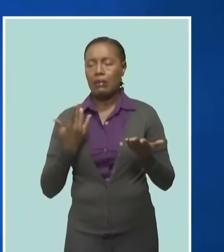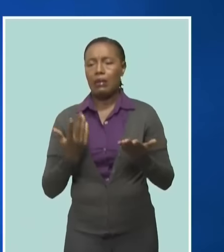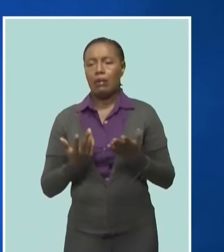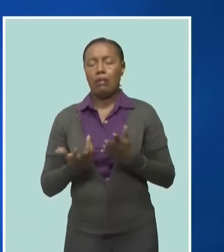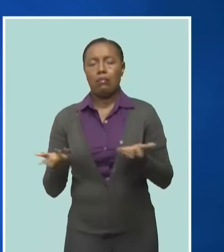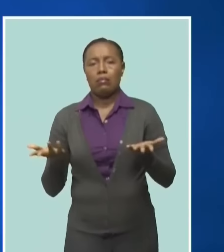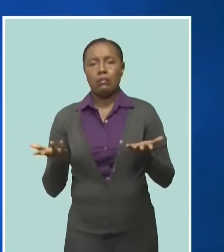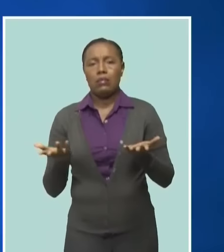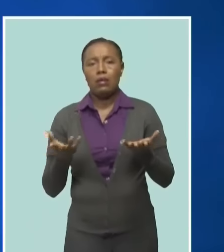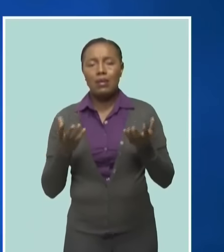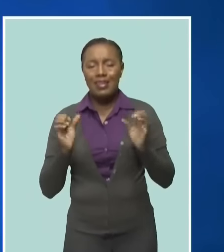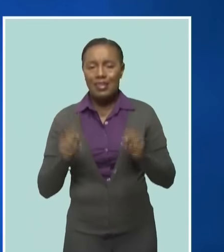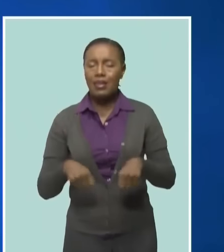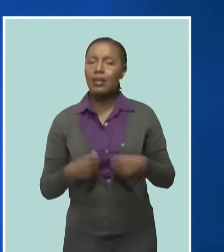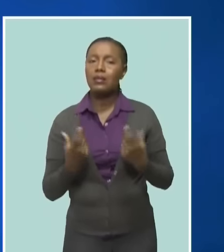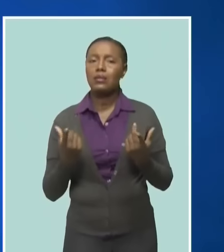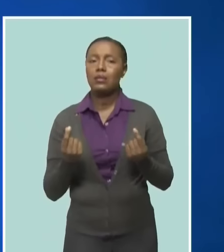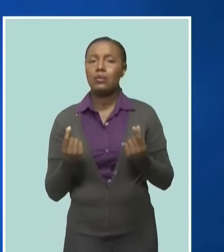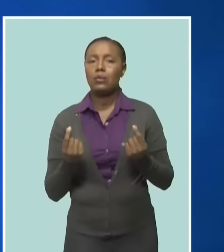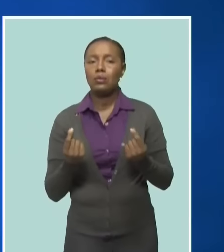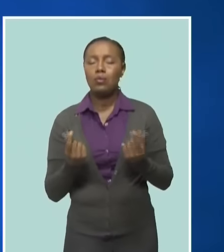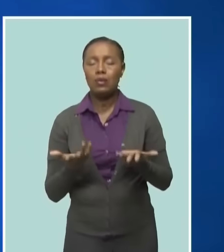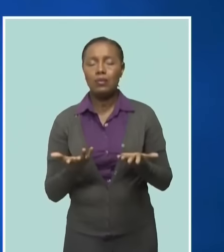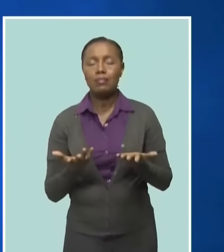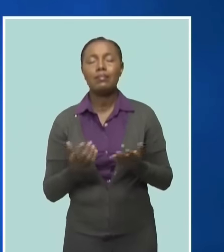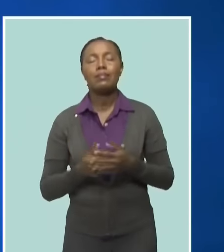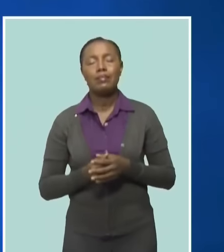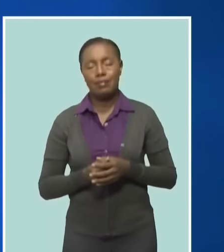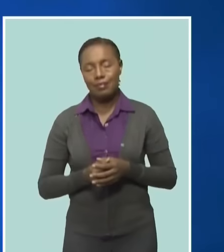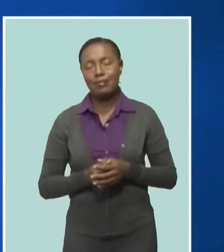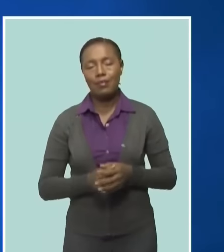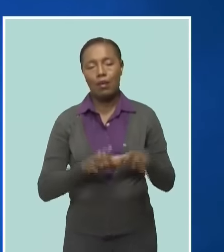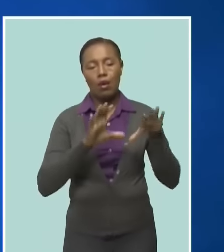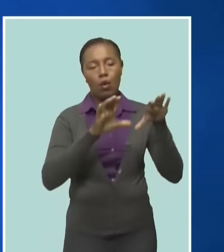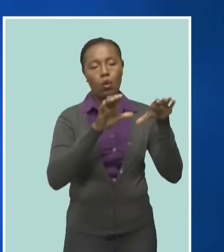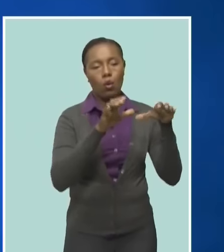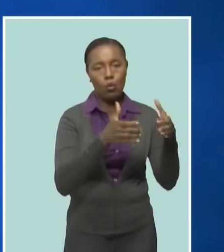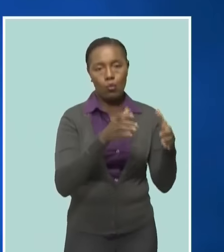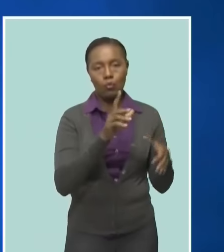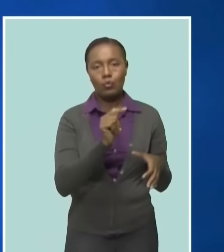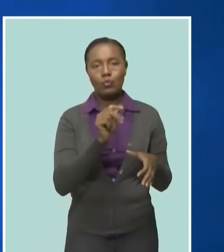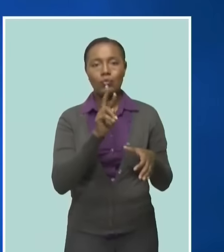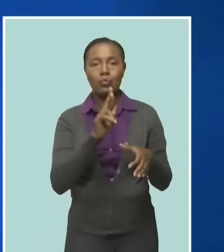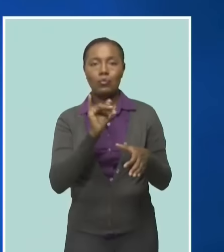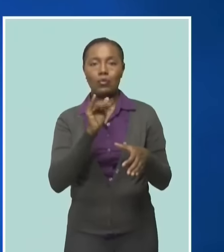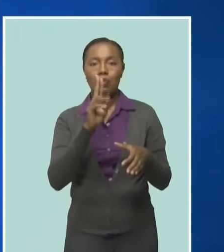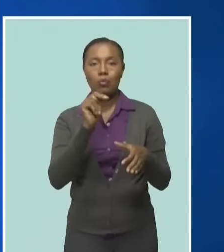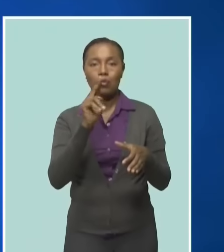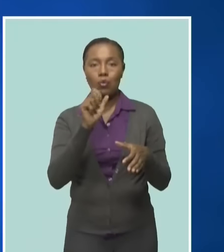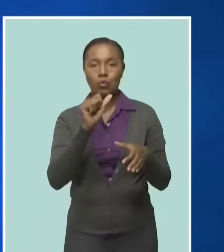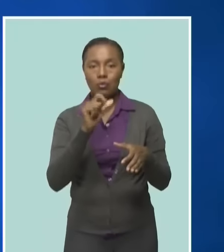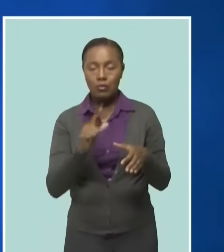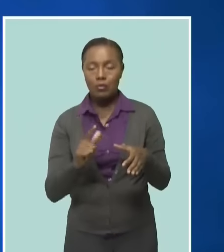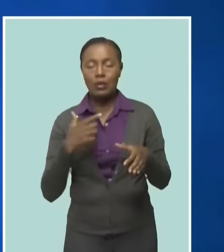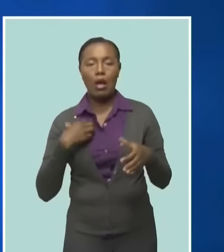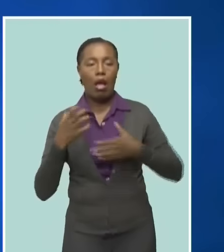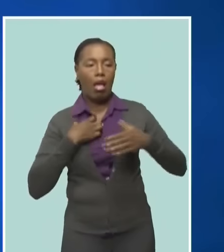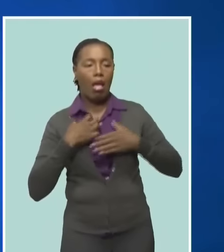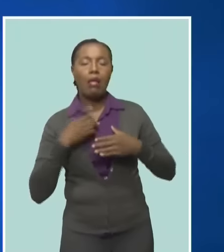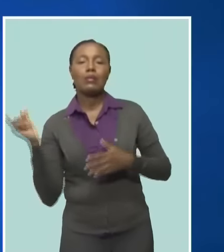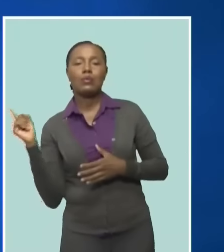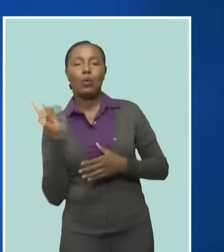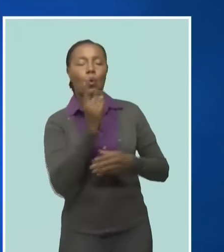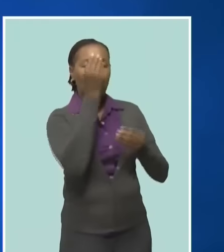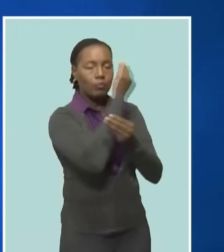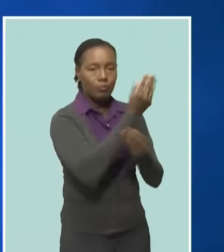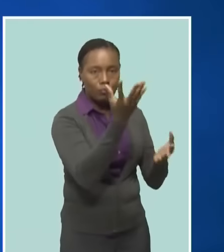victim of disability discrimination, they can take the complaint